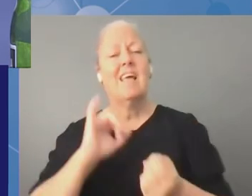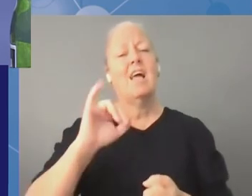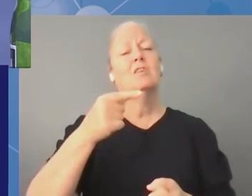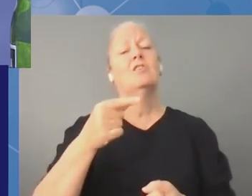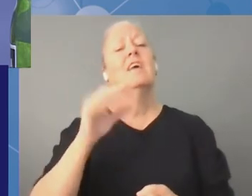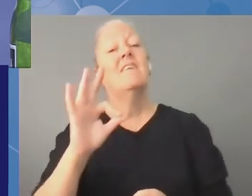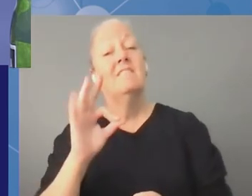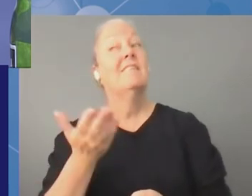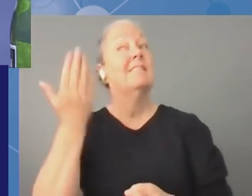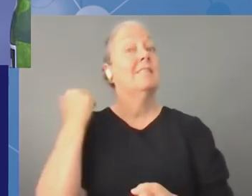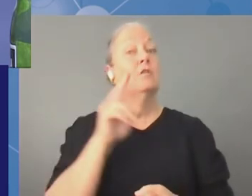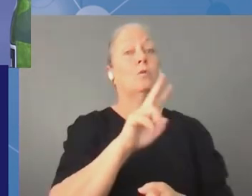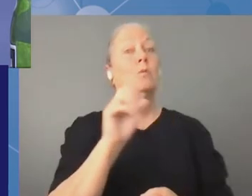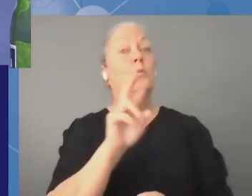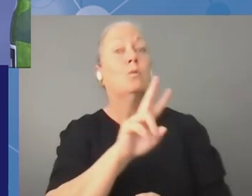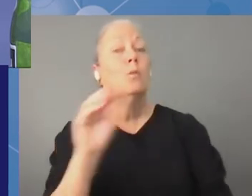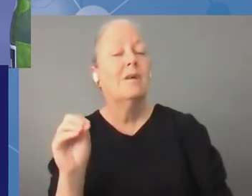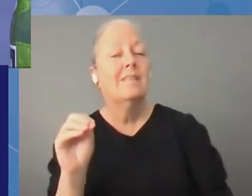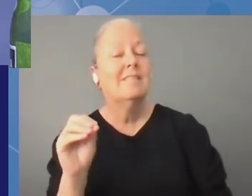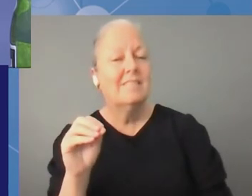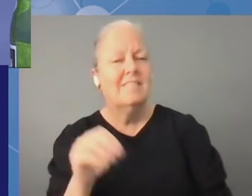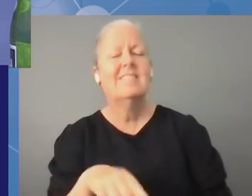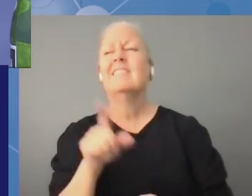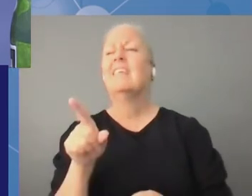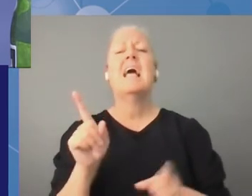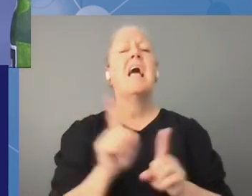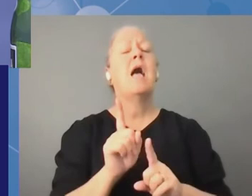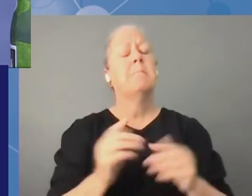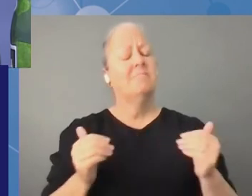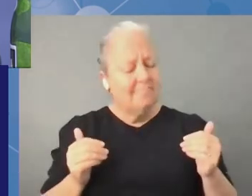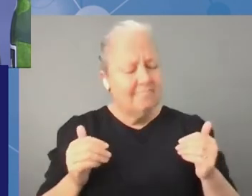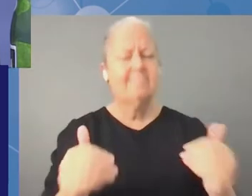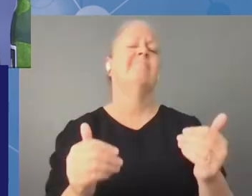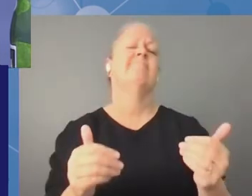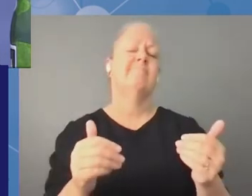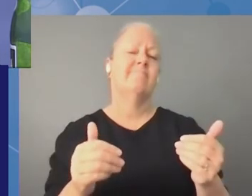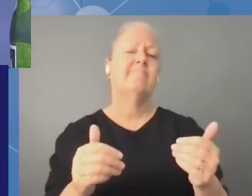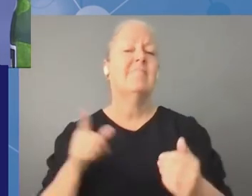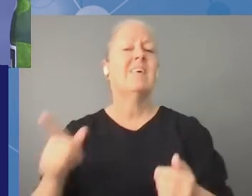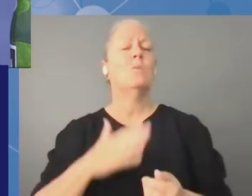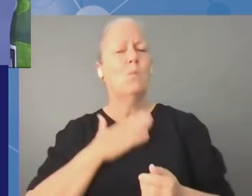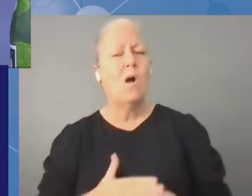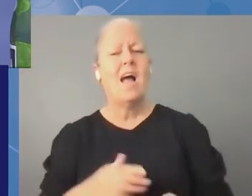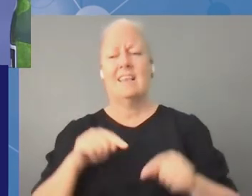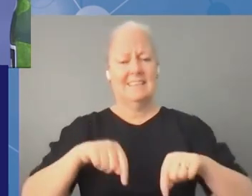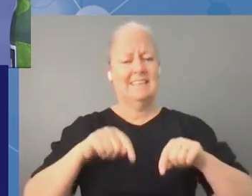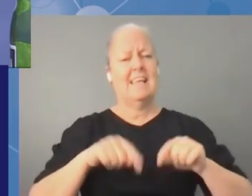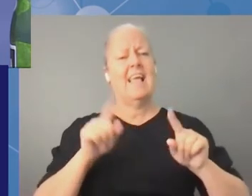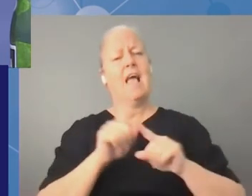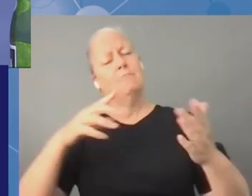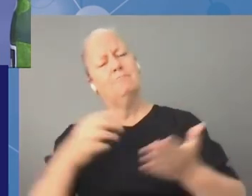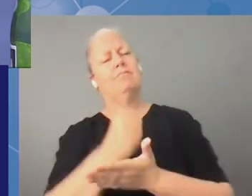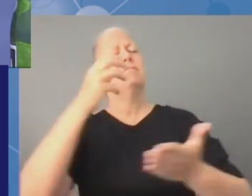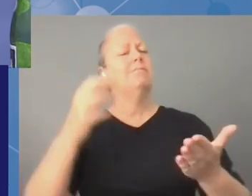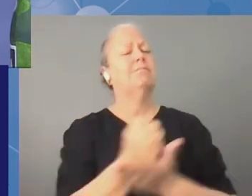and and just really they held nothing back in terms of trying to make this a successful event they've been incredibly